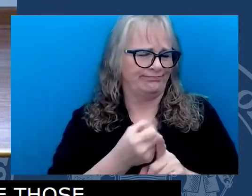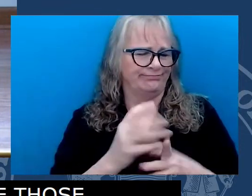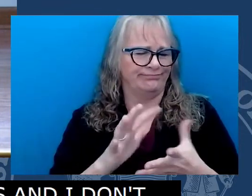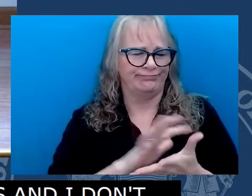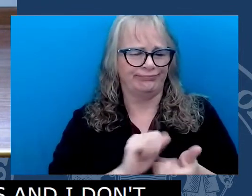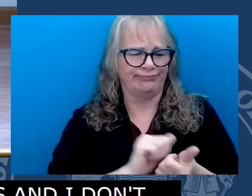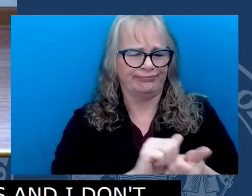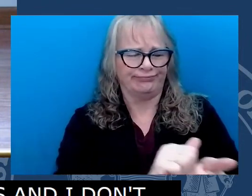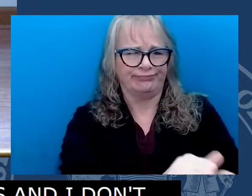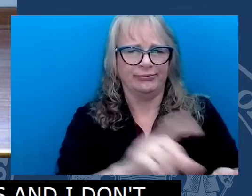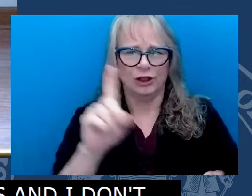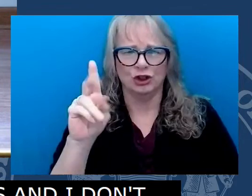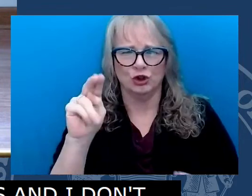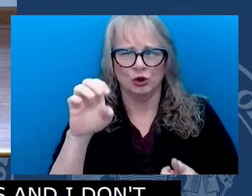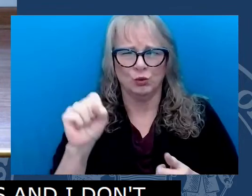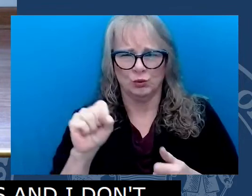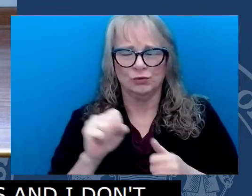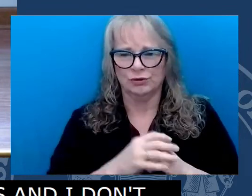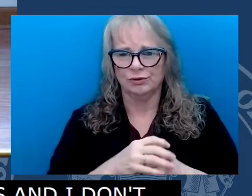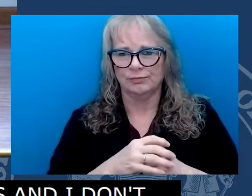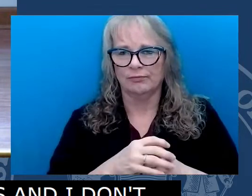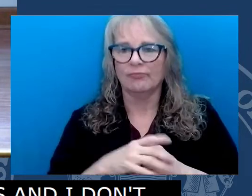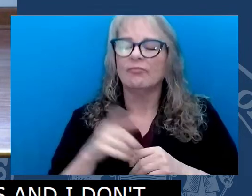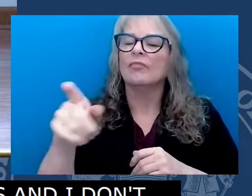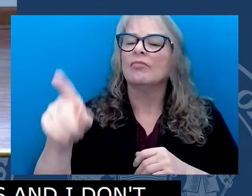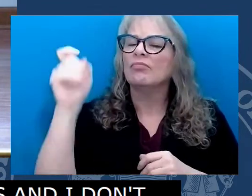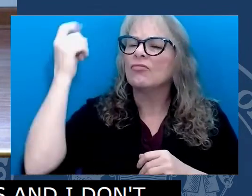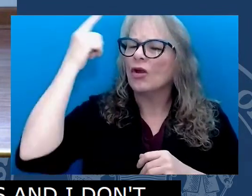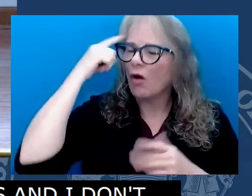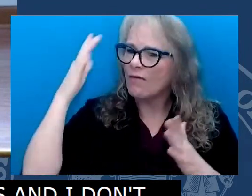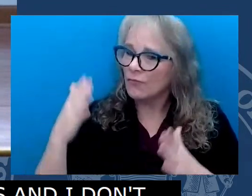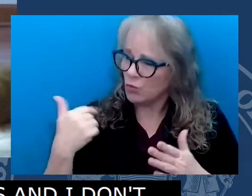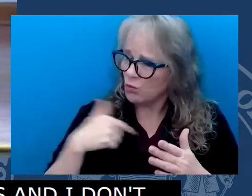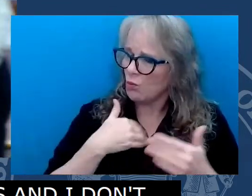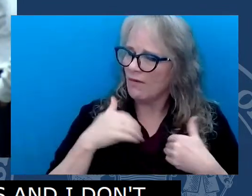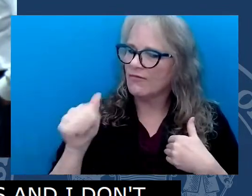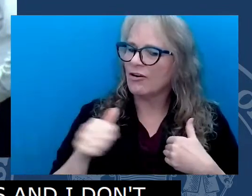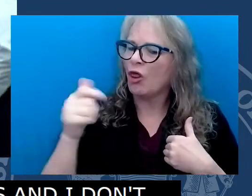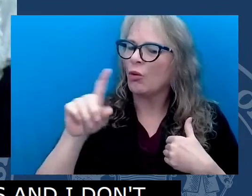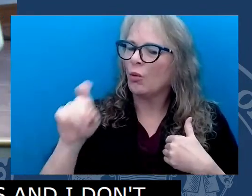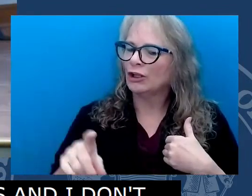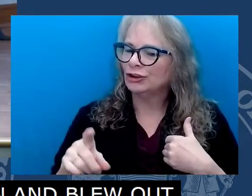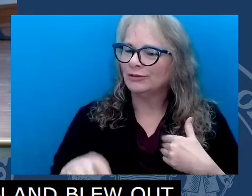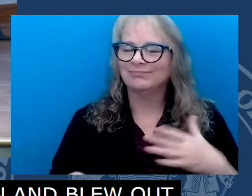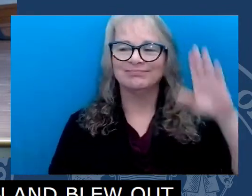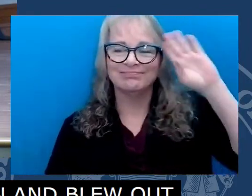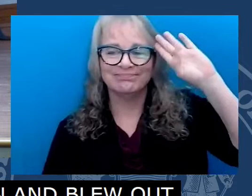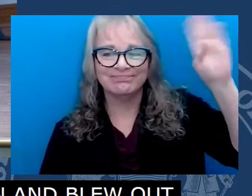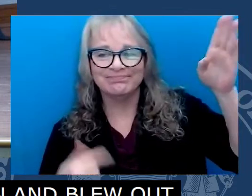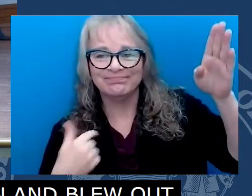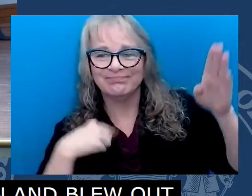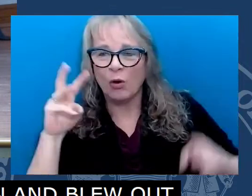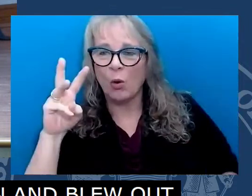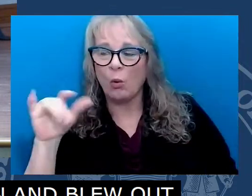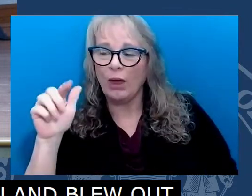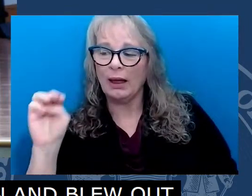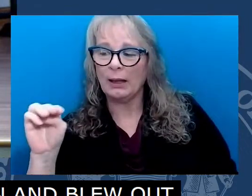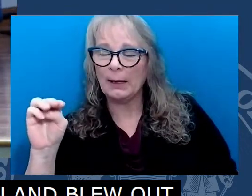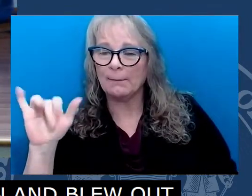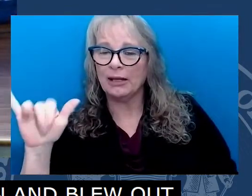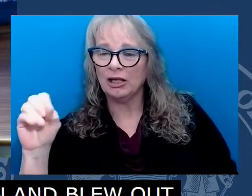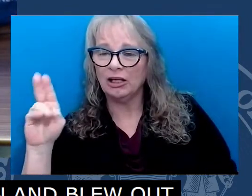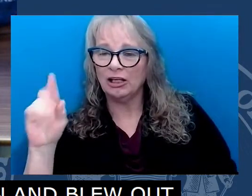at Prime Hook. All right, Governor, we have another question over here. Yep. Hello, my name's William Young. I'm from Smyrna, Delaware,